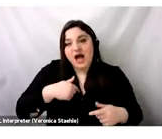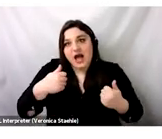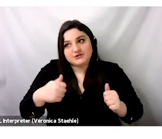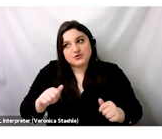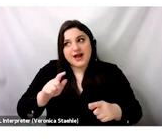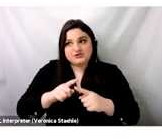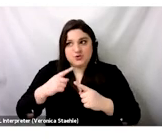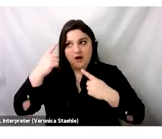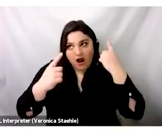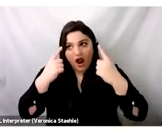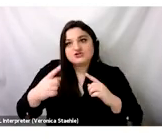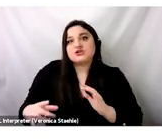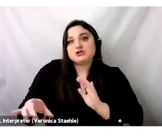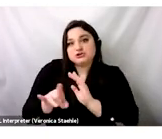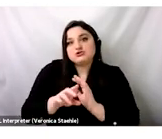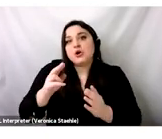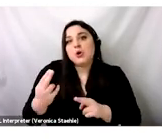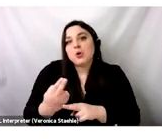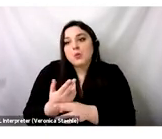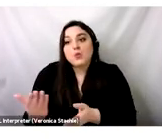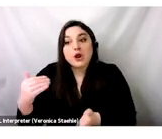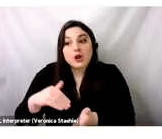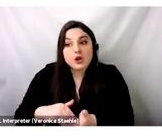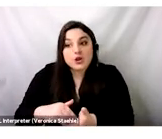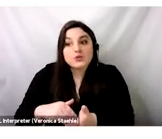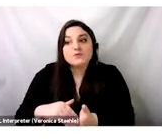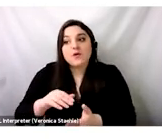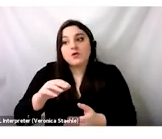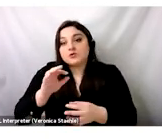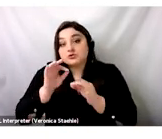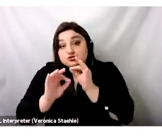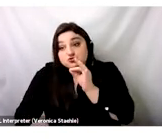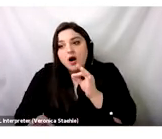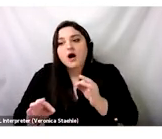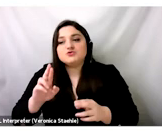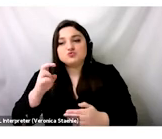I also use you know, reusable straws and all that stuff. Like I'm doing my part too with that.